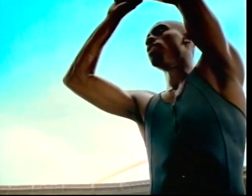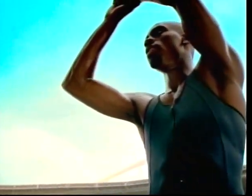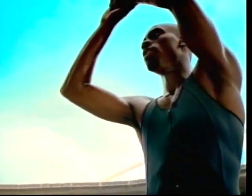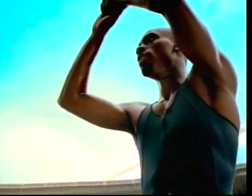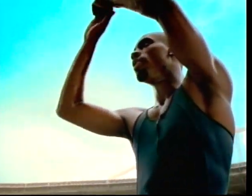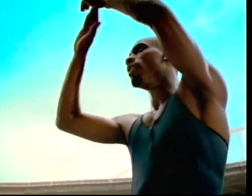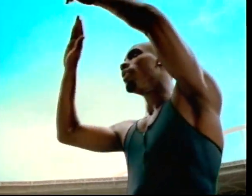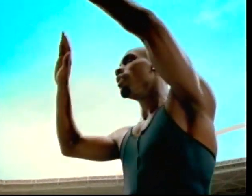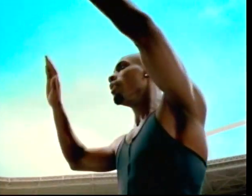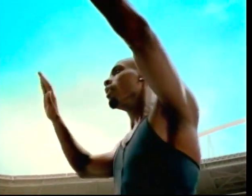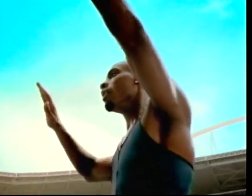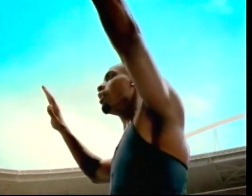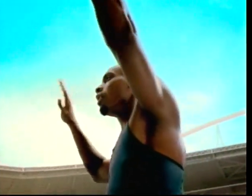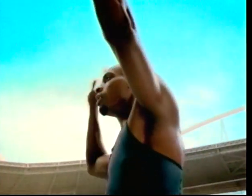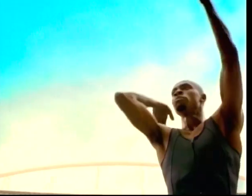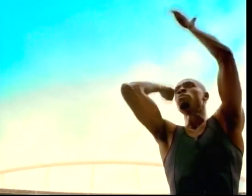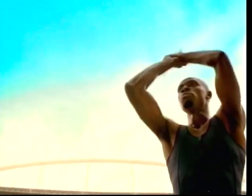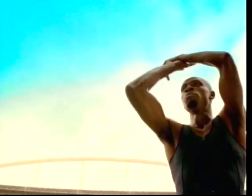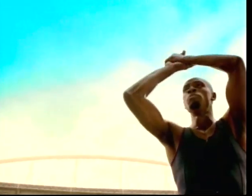commitment,